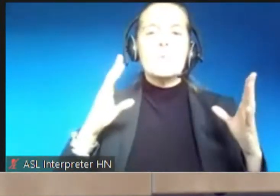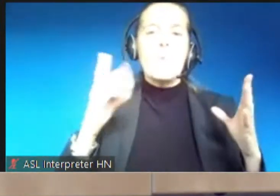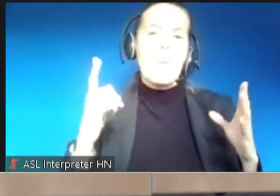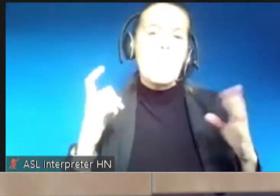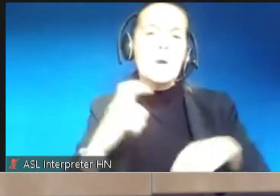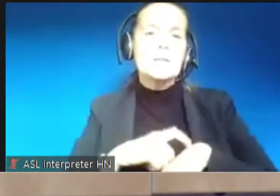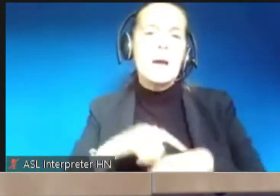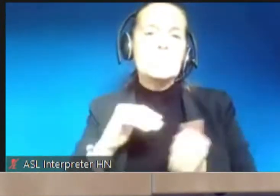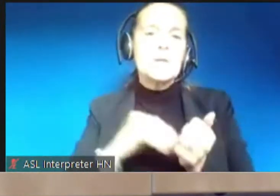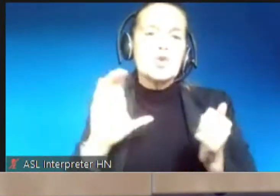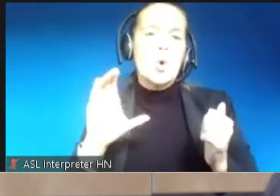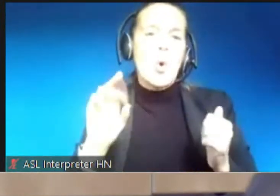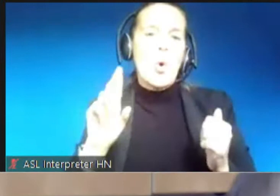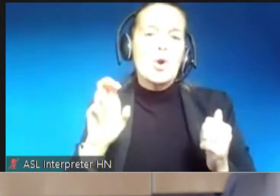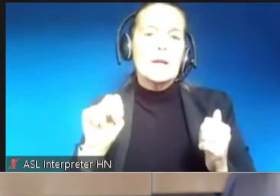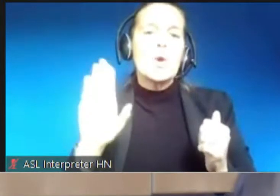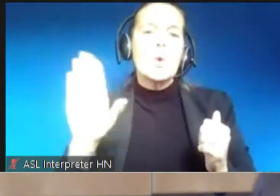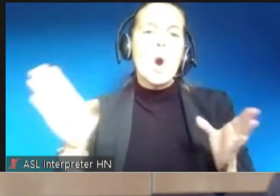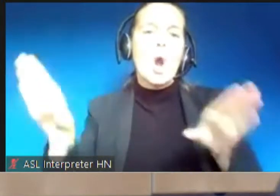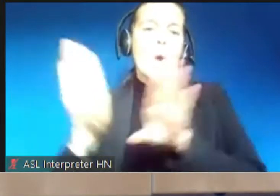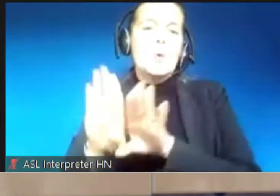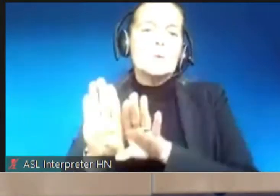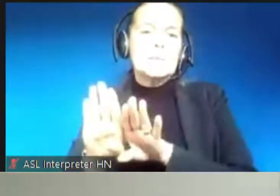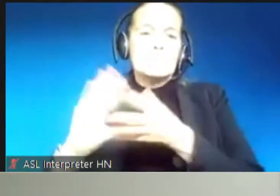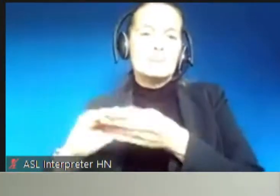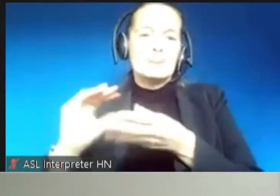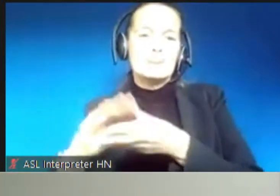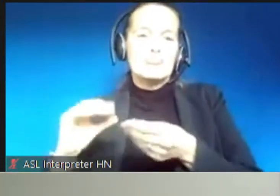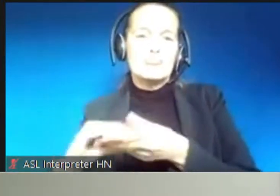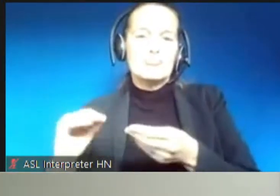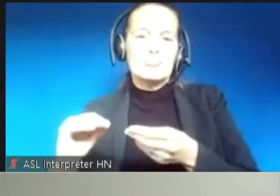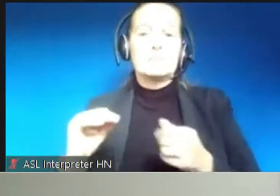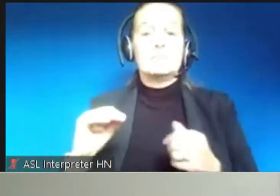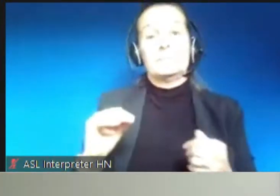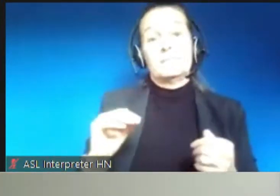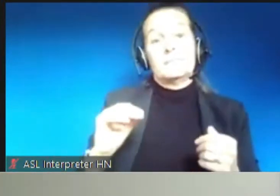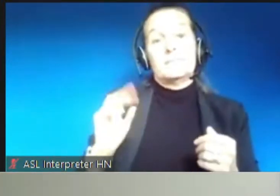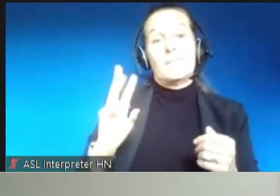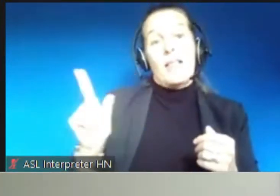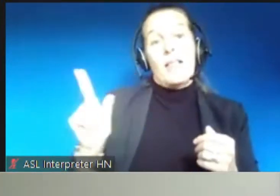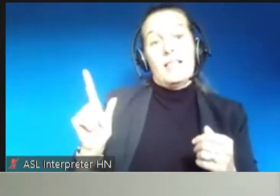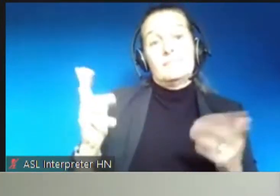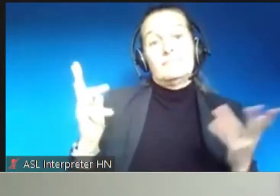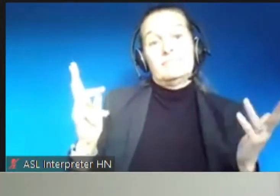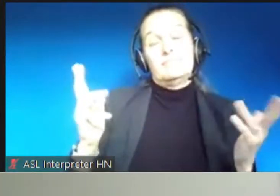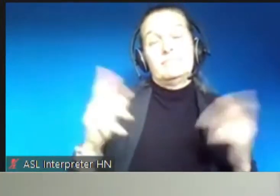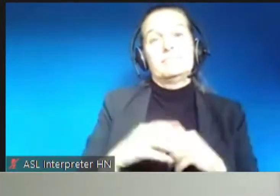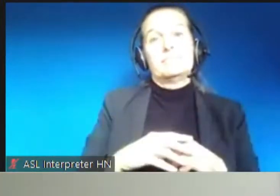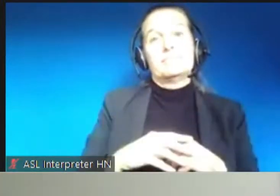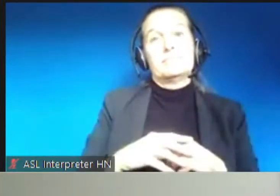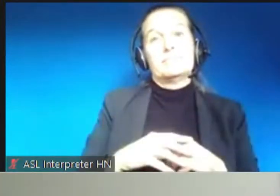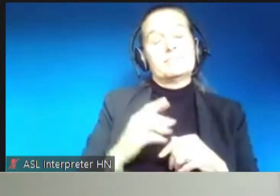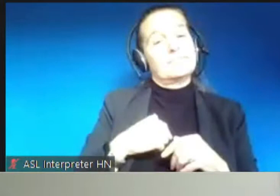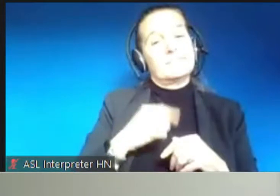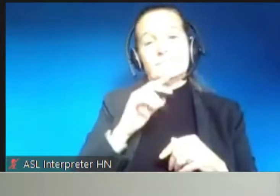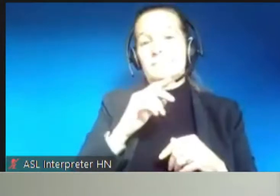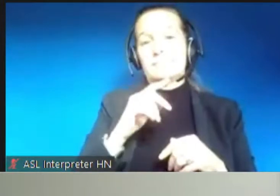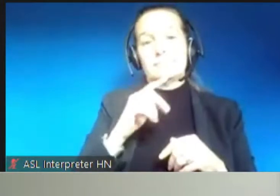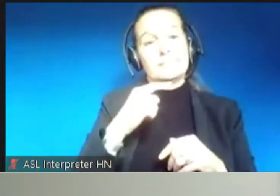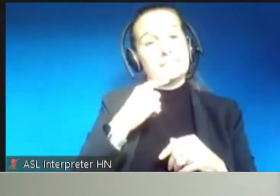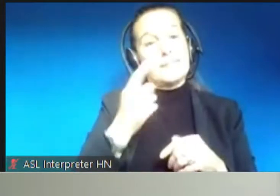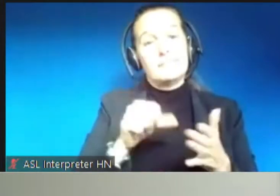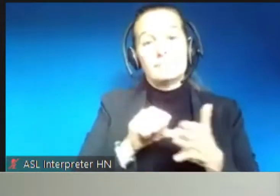if you have any closing words. Well, I will say it over and over again. Stay